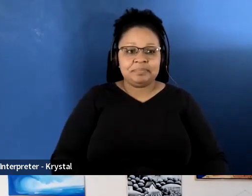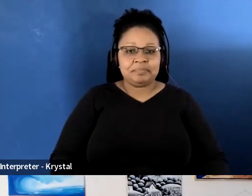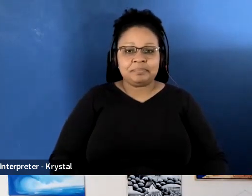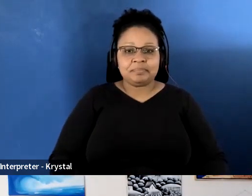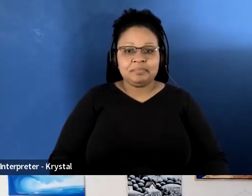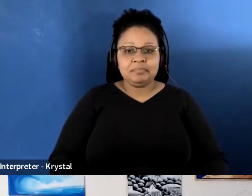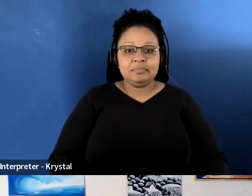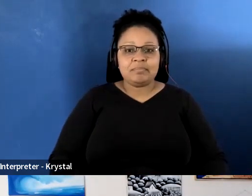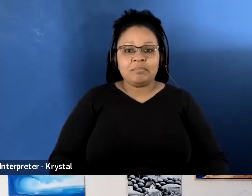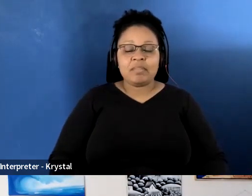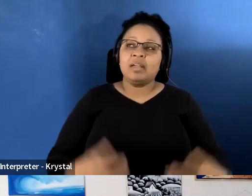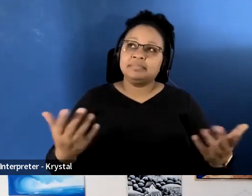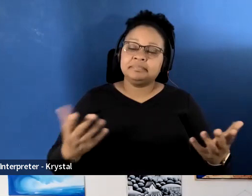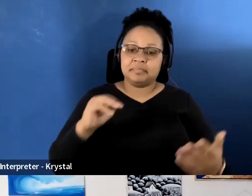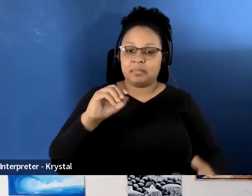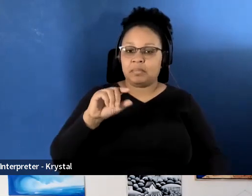You know,